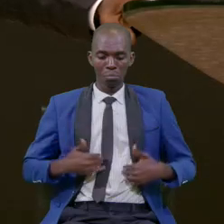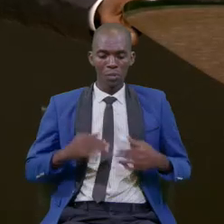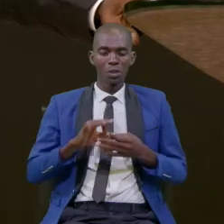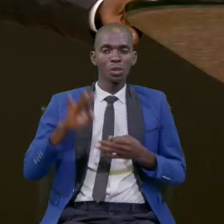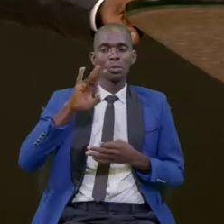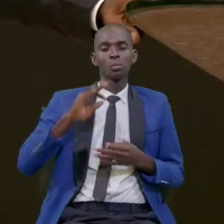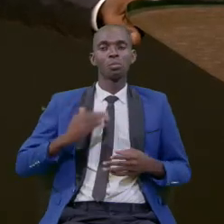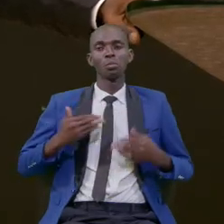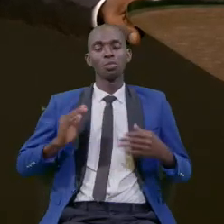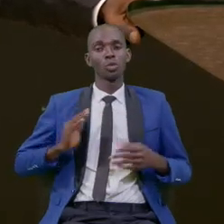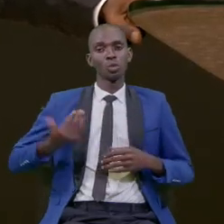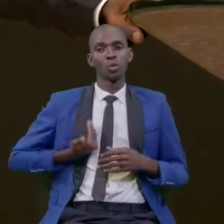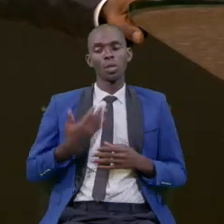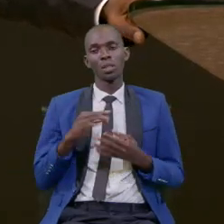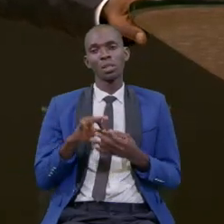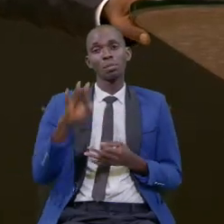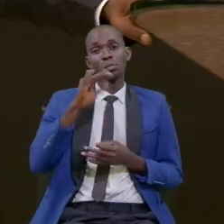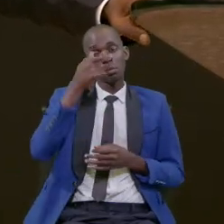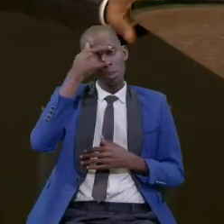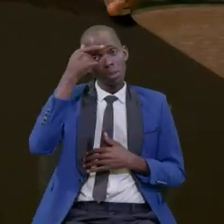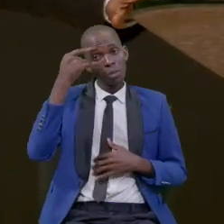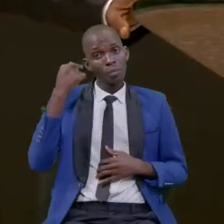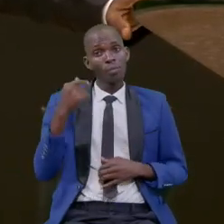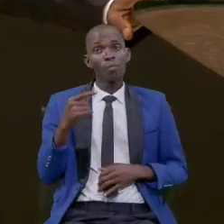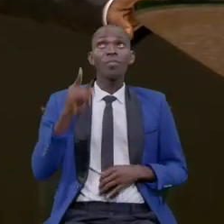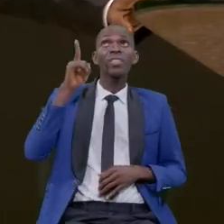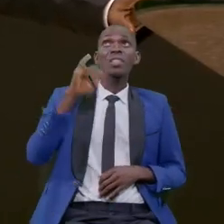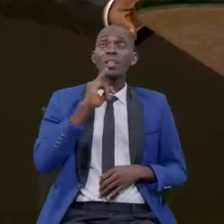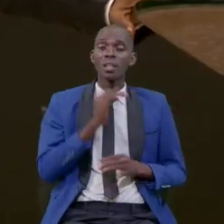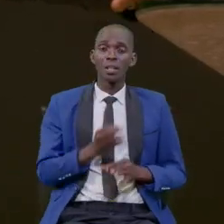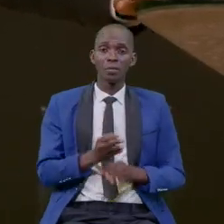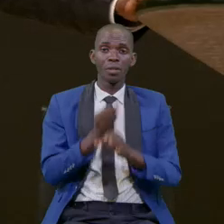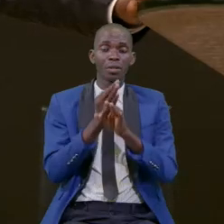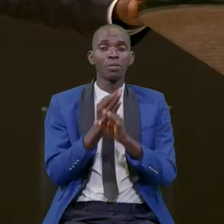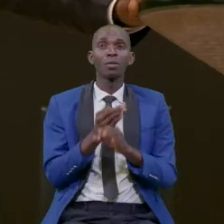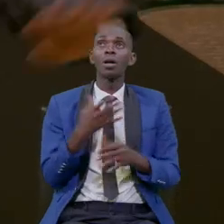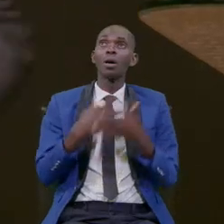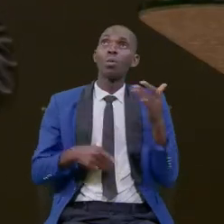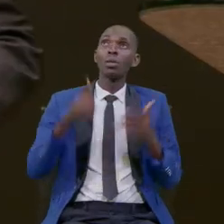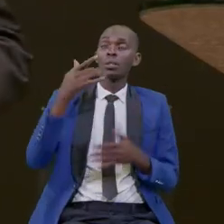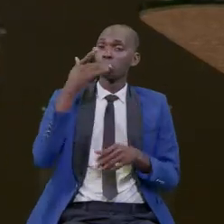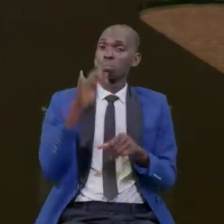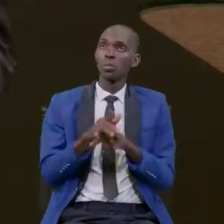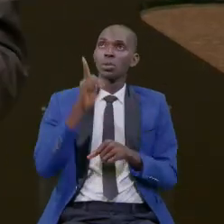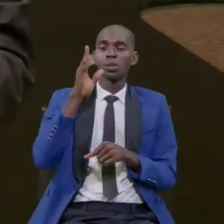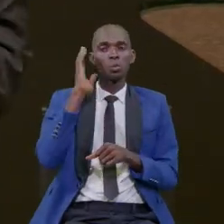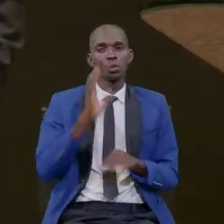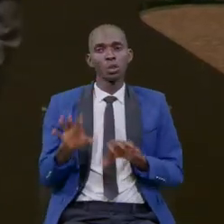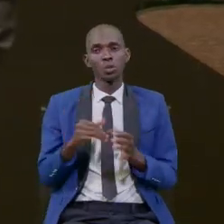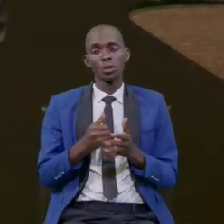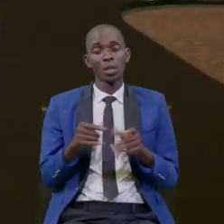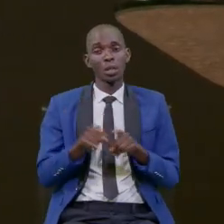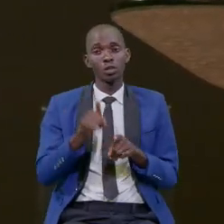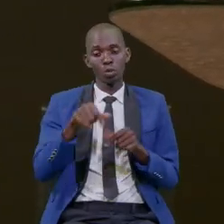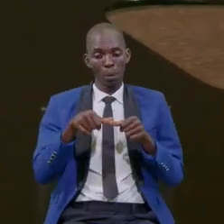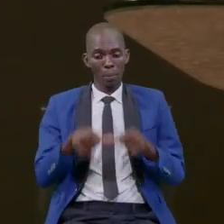soul, and spirit, because he is faithful, and what he has promised he will do. And as we abide